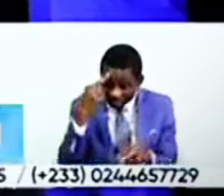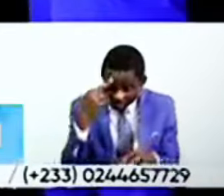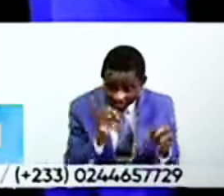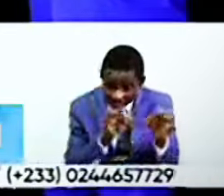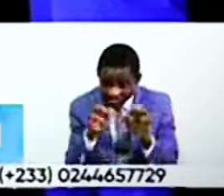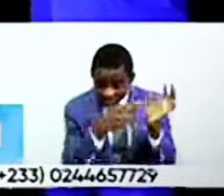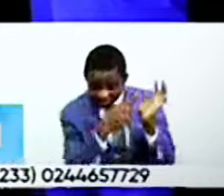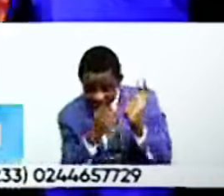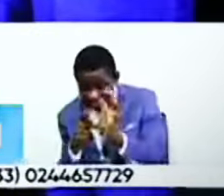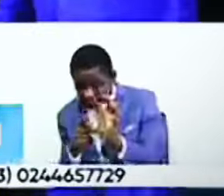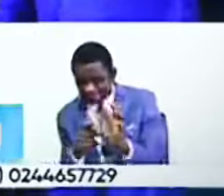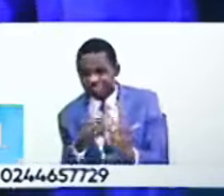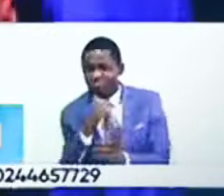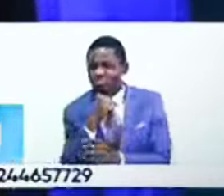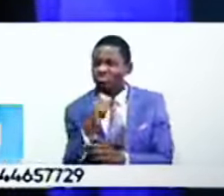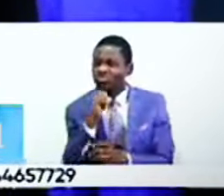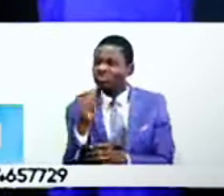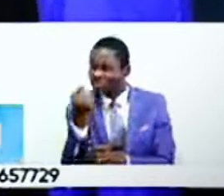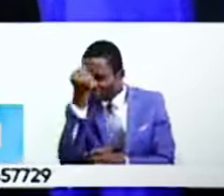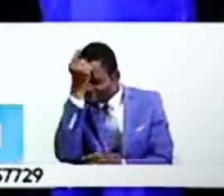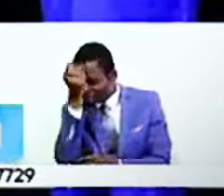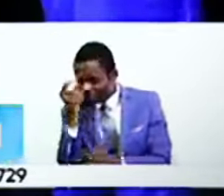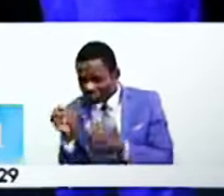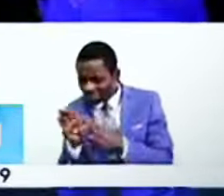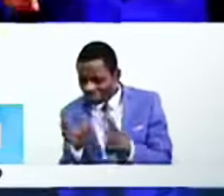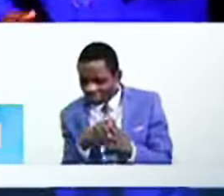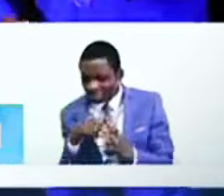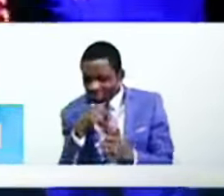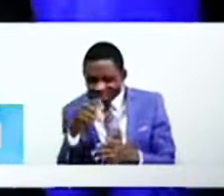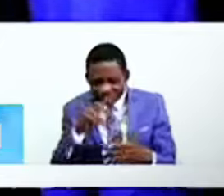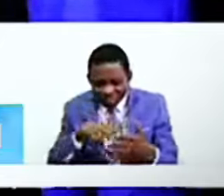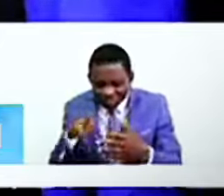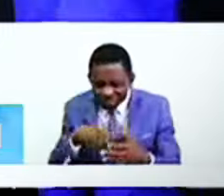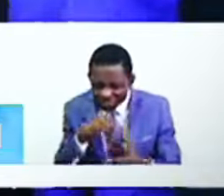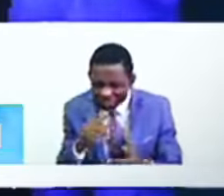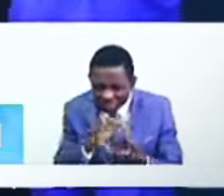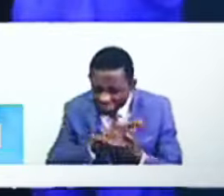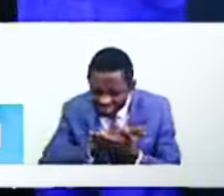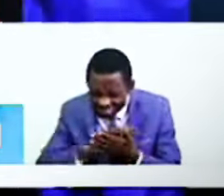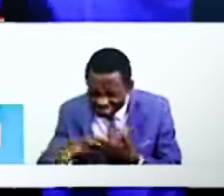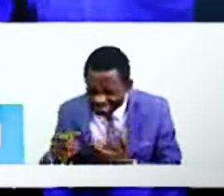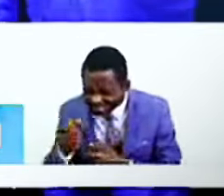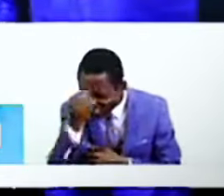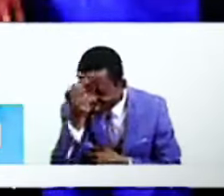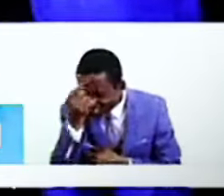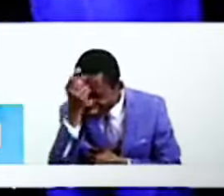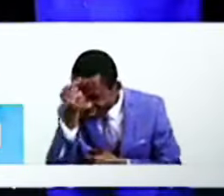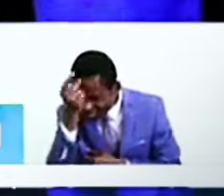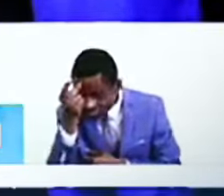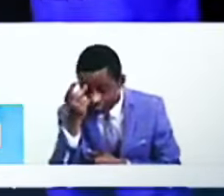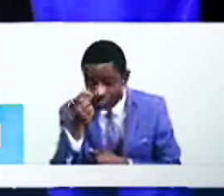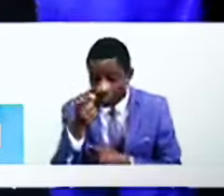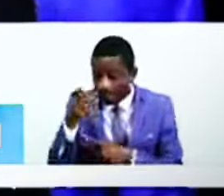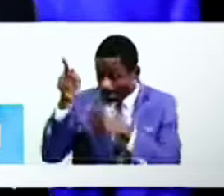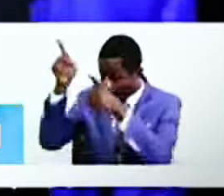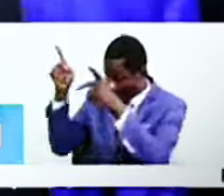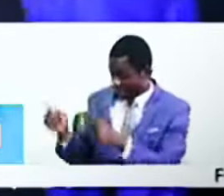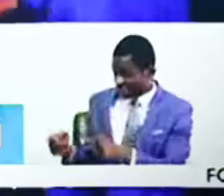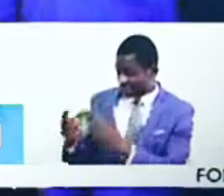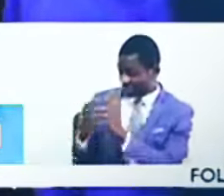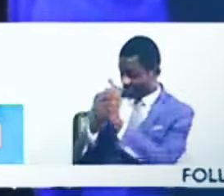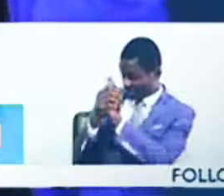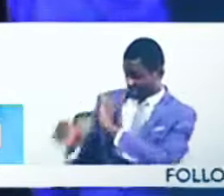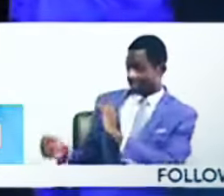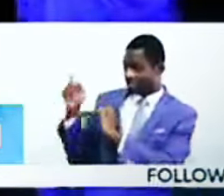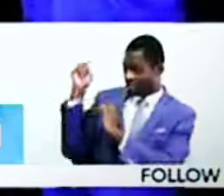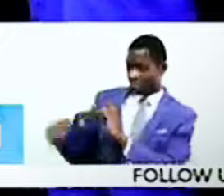understand the ABC of the word. And yes, sir, obey say Ethiopia Nina or call Jerusalem Echo Sumia, Assem no de Yatra no want